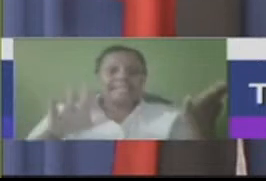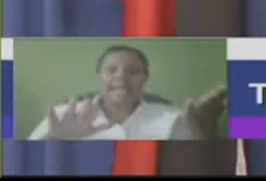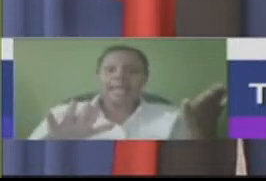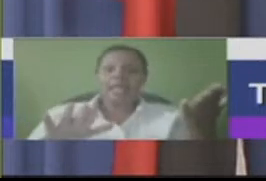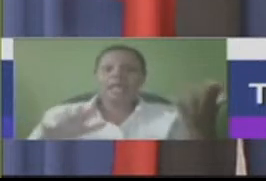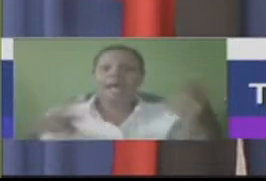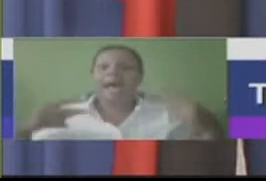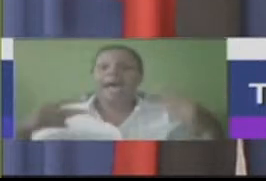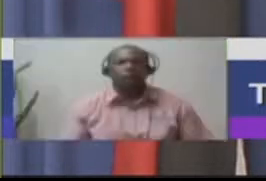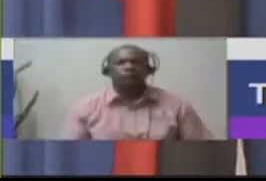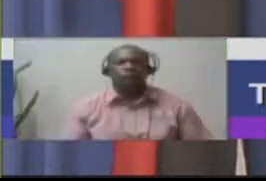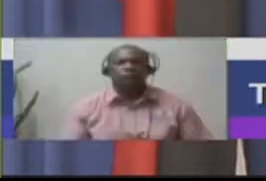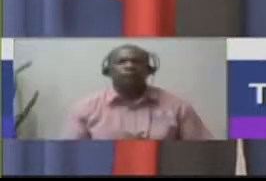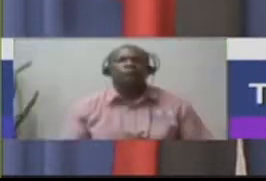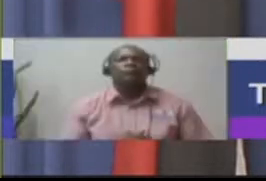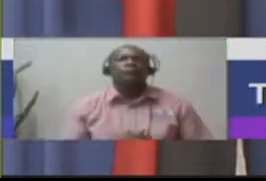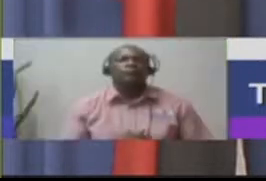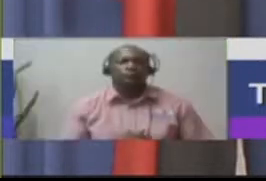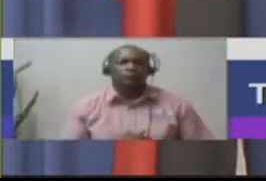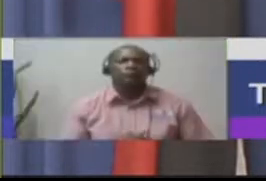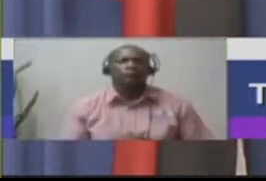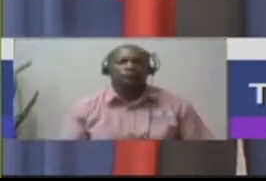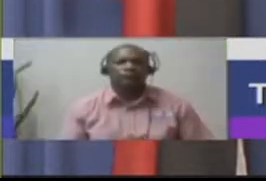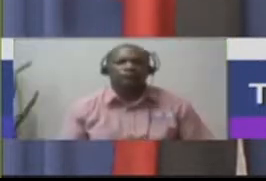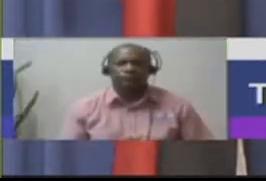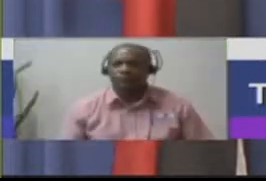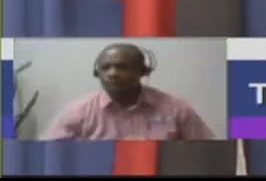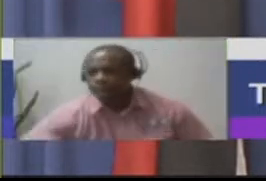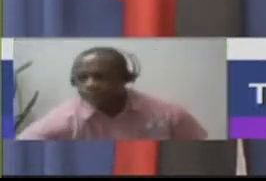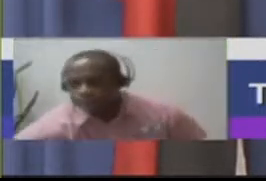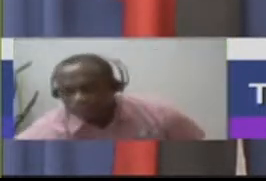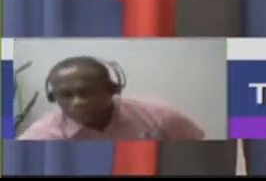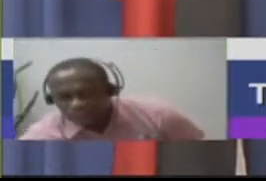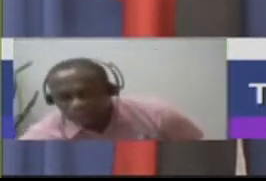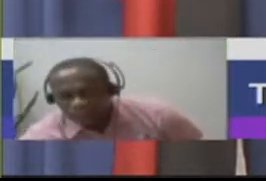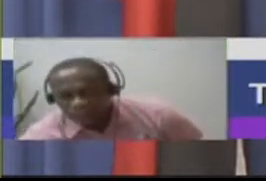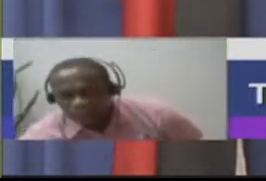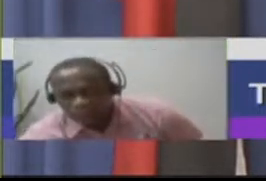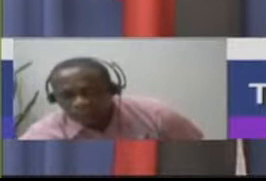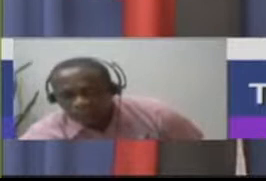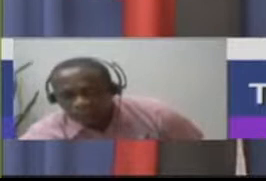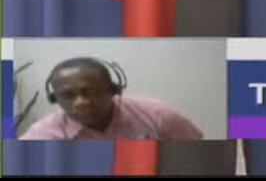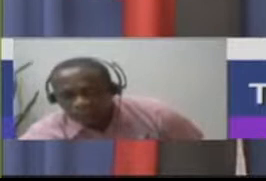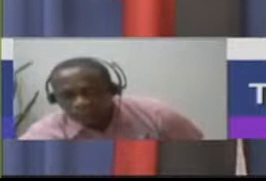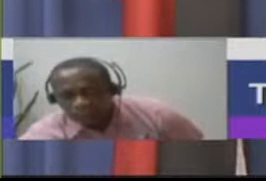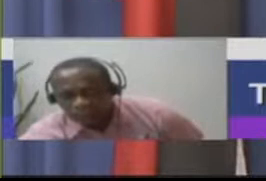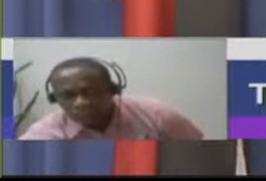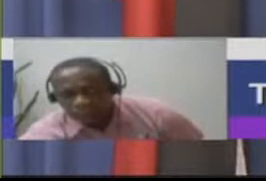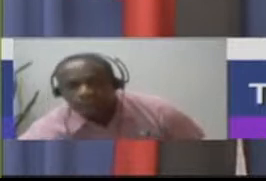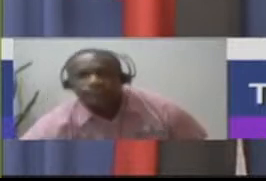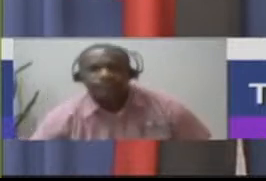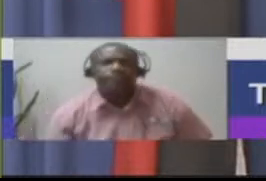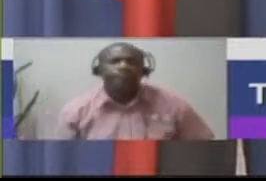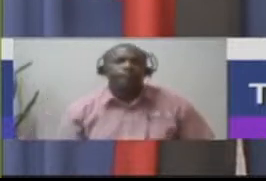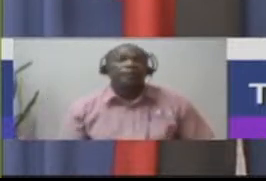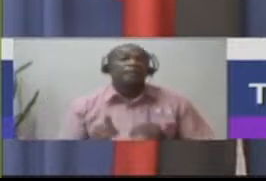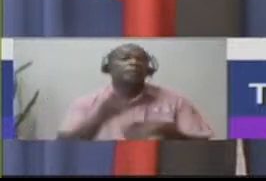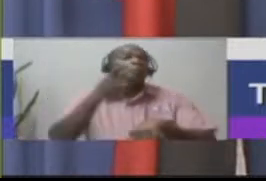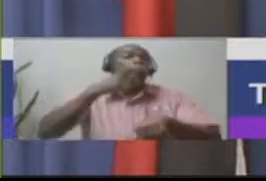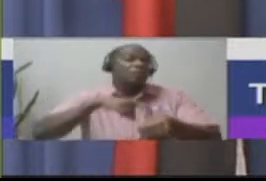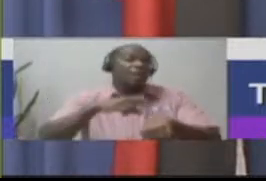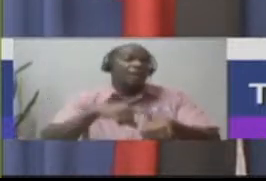be validated by the WHO, but some countries are reporting that. So if you're unvaccinated, you will fall into the group of